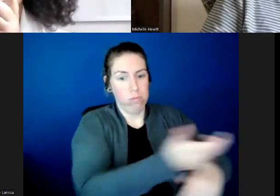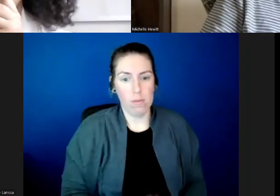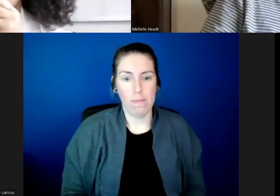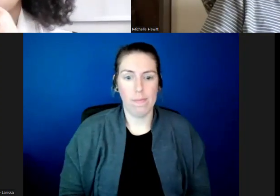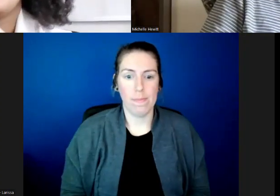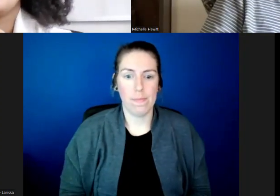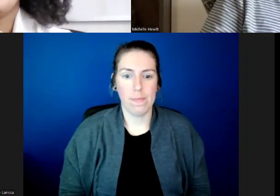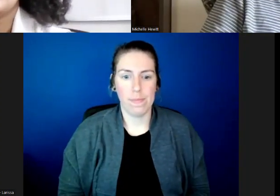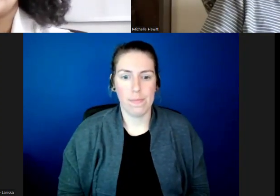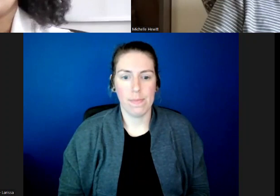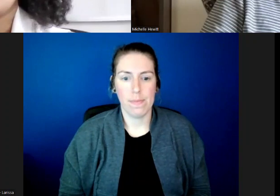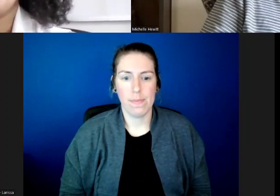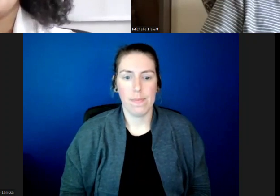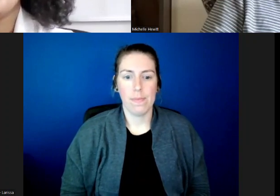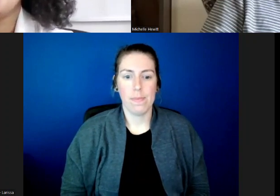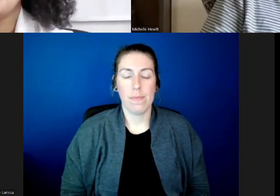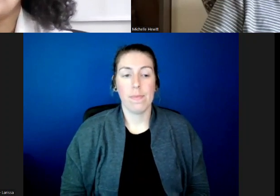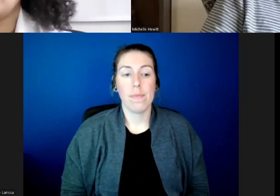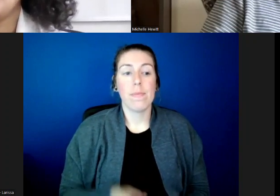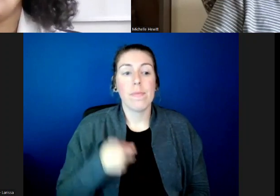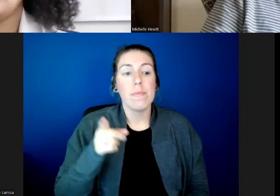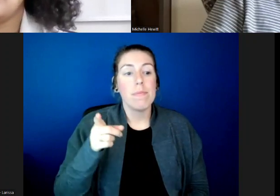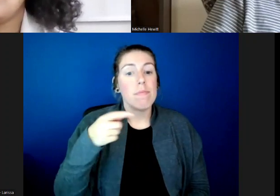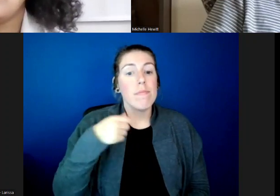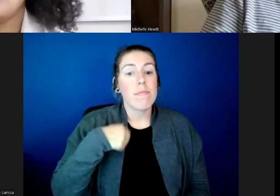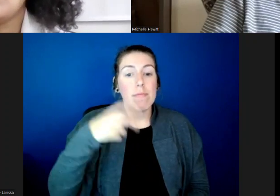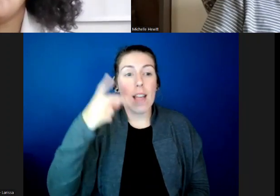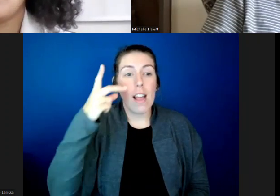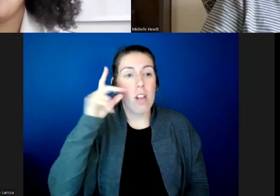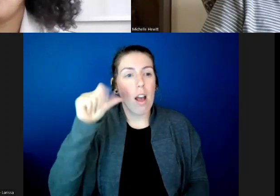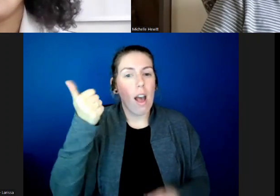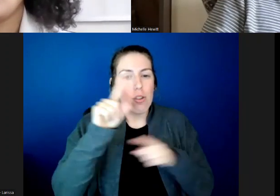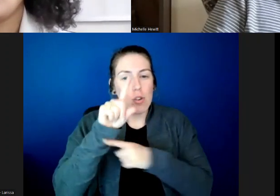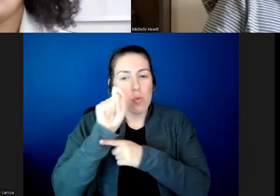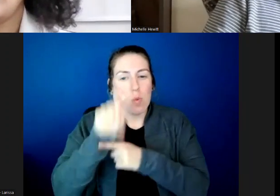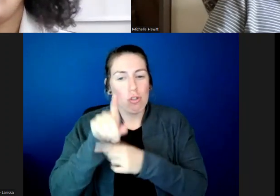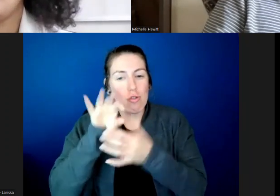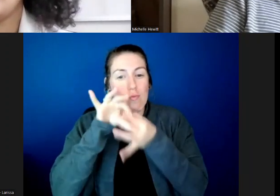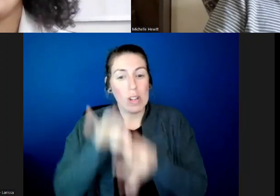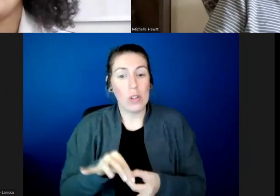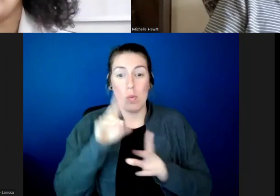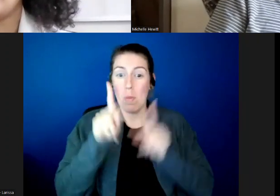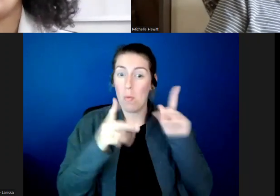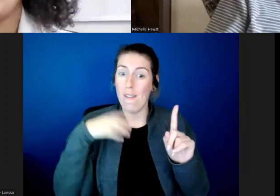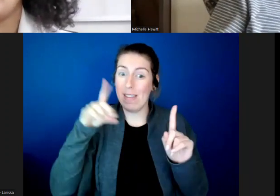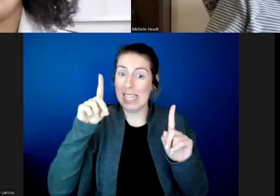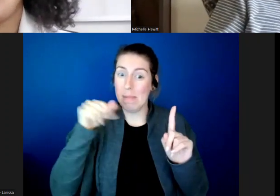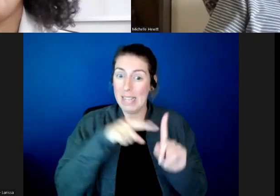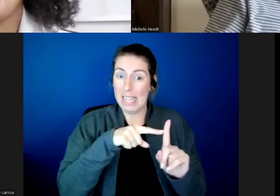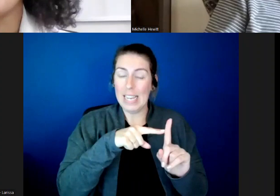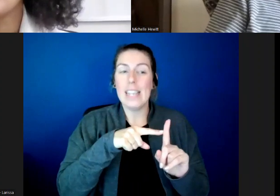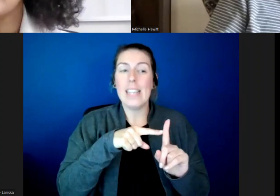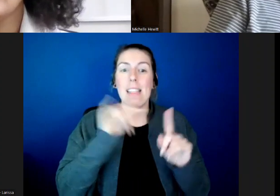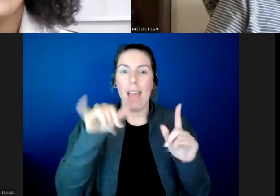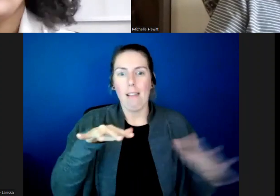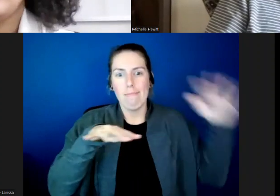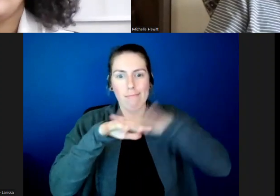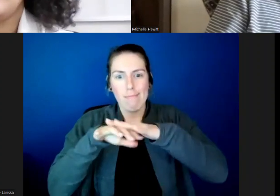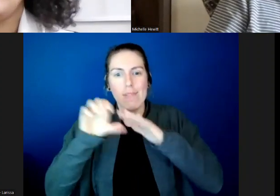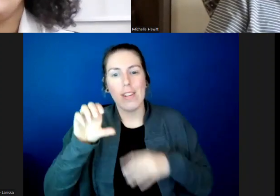I saw a question about criminalization of people with disabilities. I thought that was an important question and how it intersects with